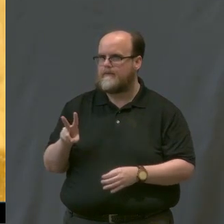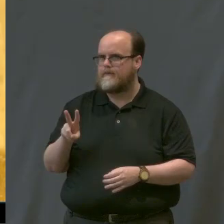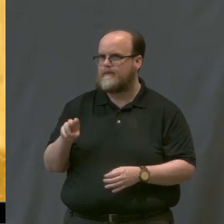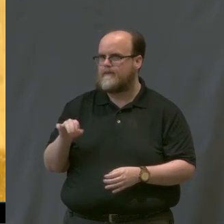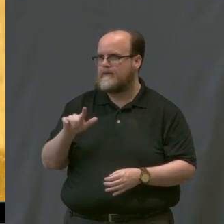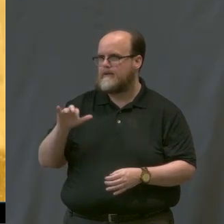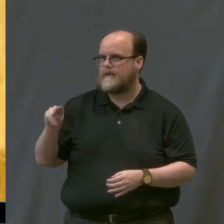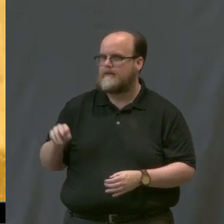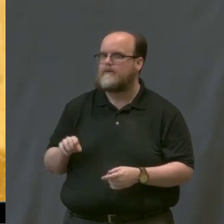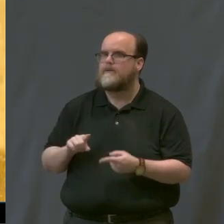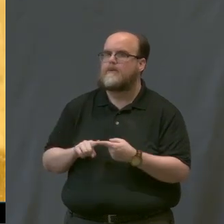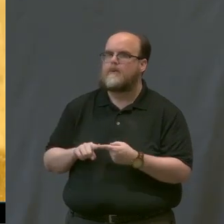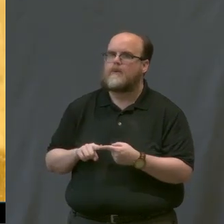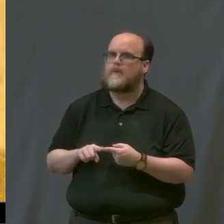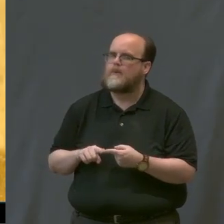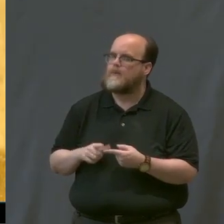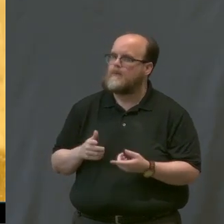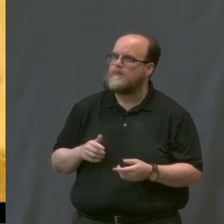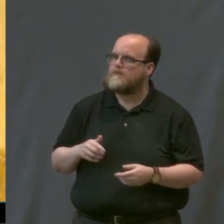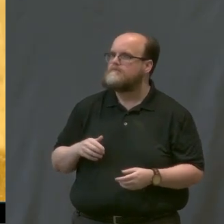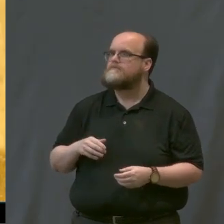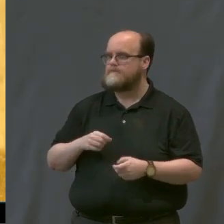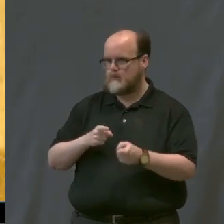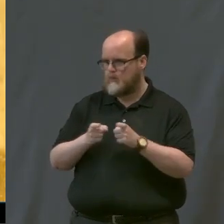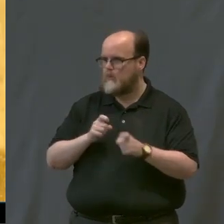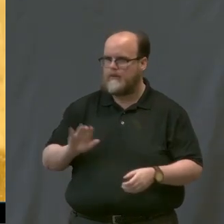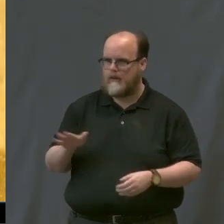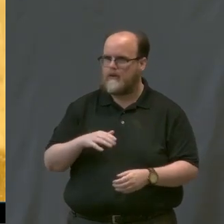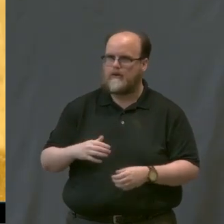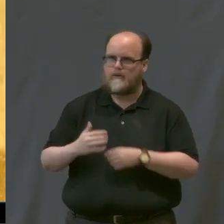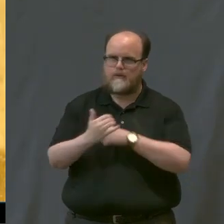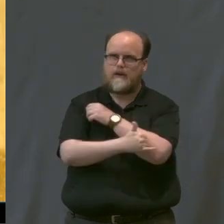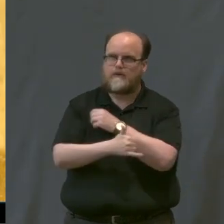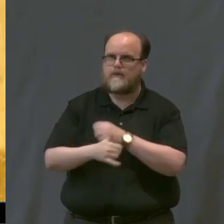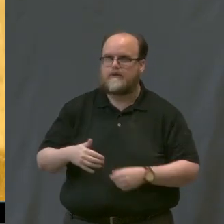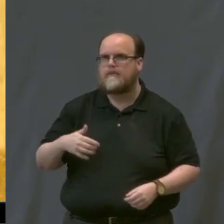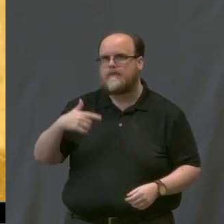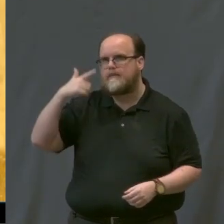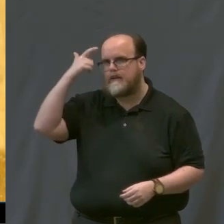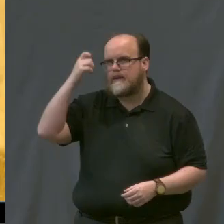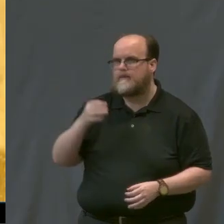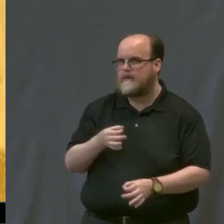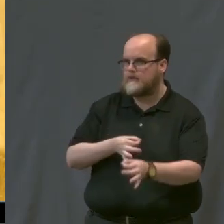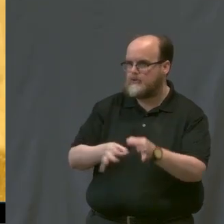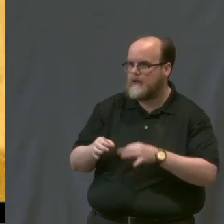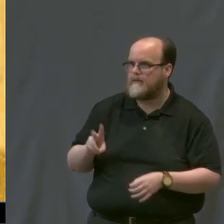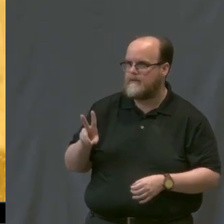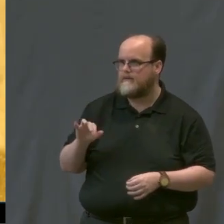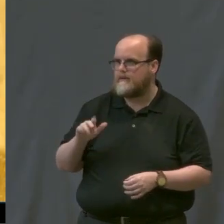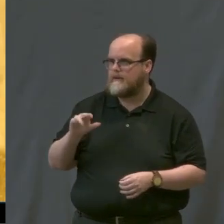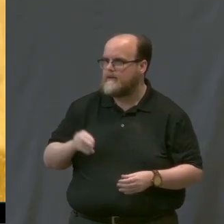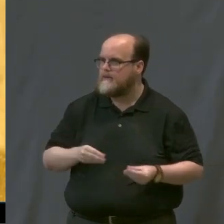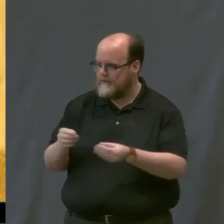to pretty much run their countries, run their lives, because in exchange, the villain has given